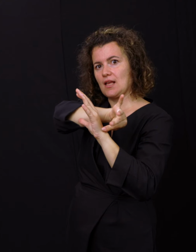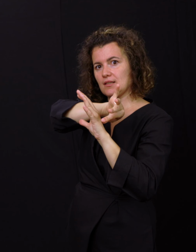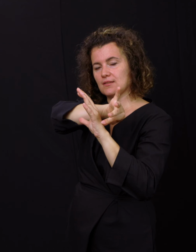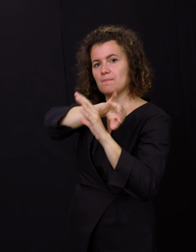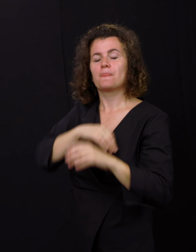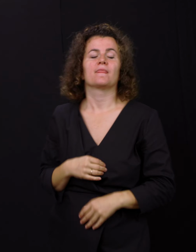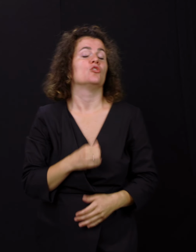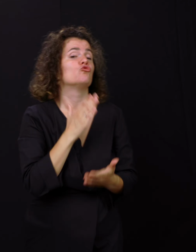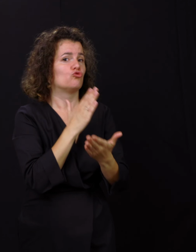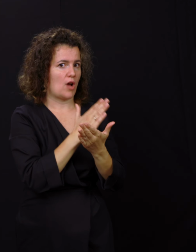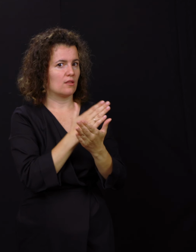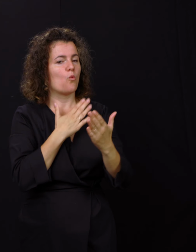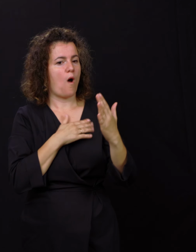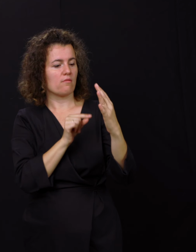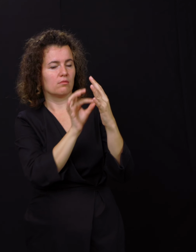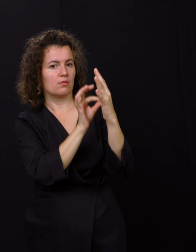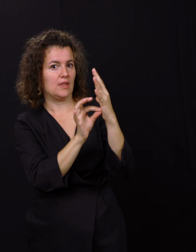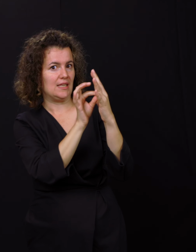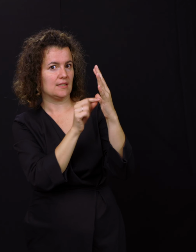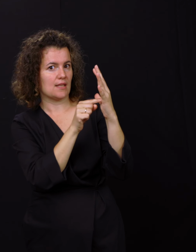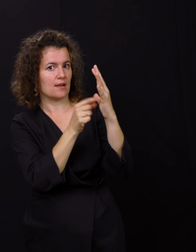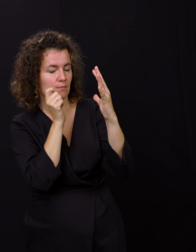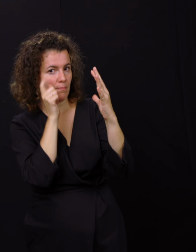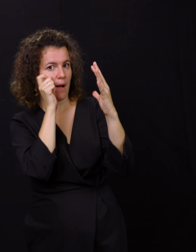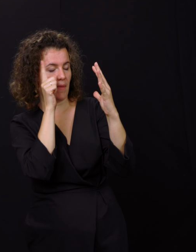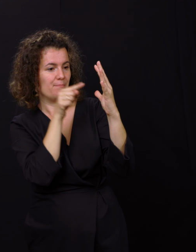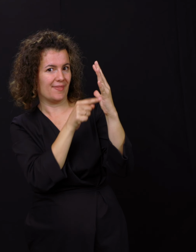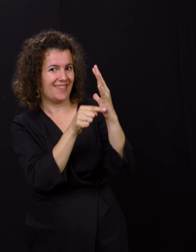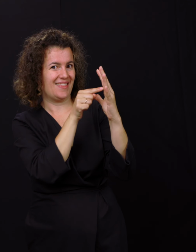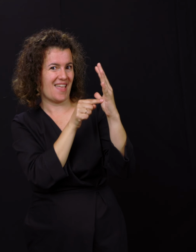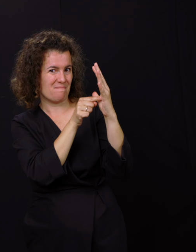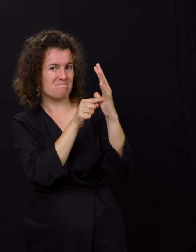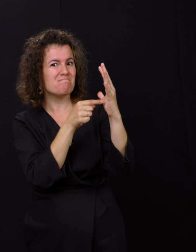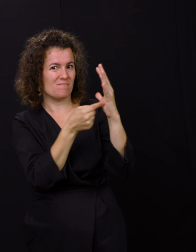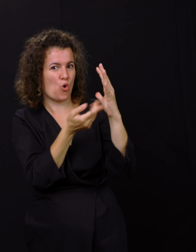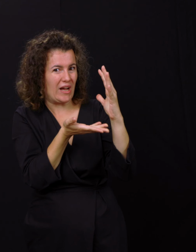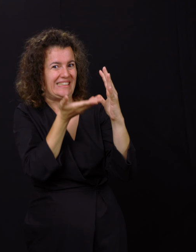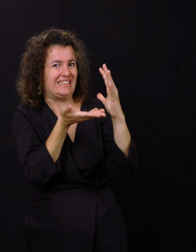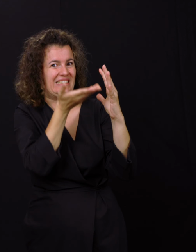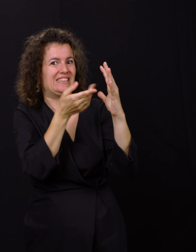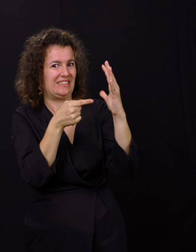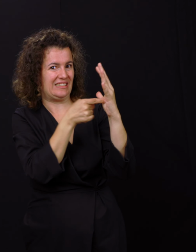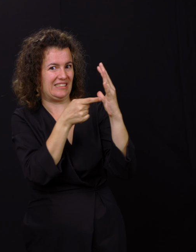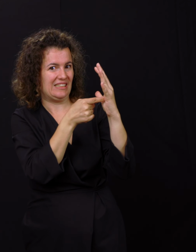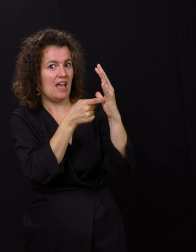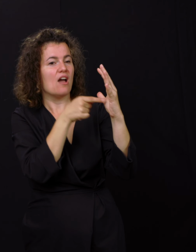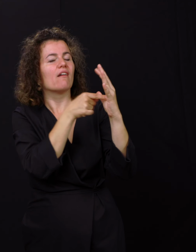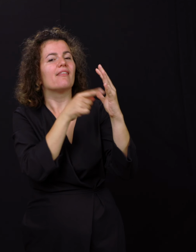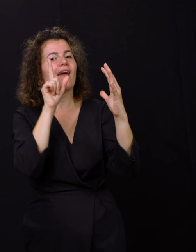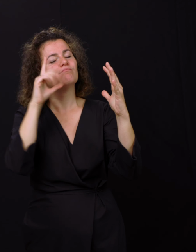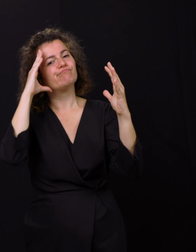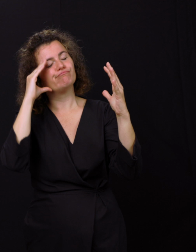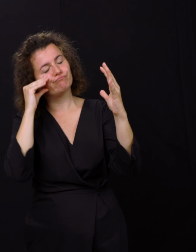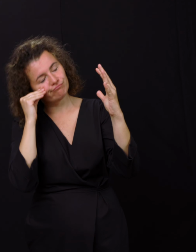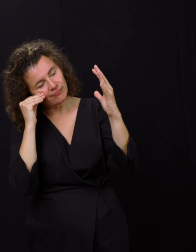sleeping cells that we discussed. And the idea is that if we can target these sleeping cells, we hope we